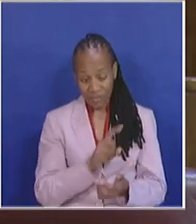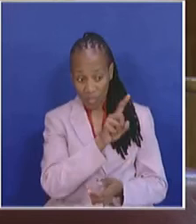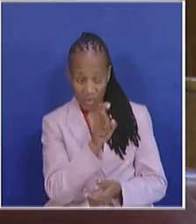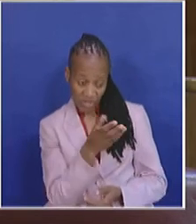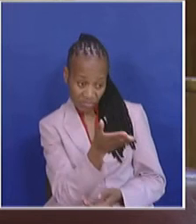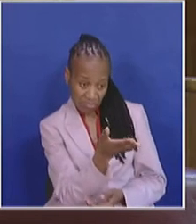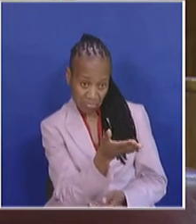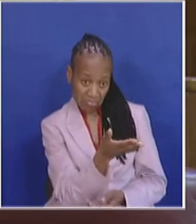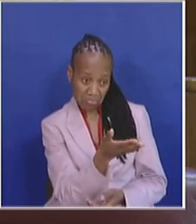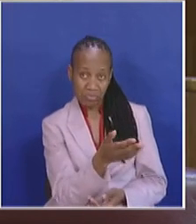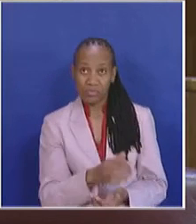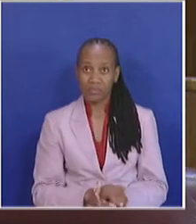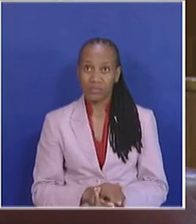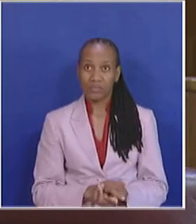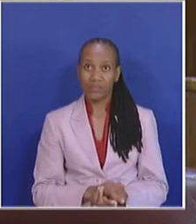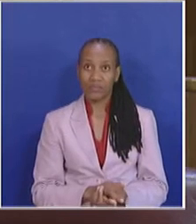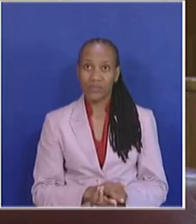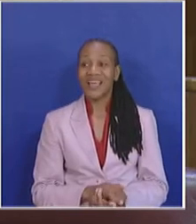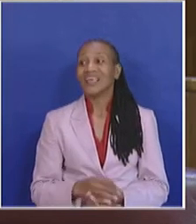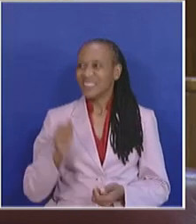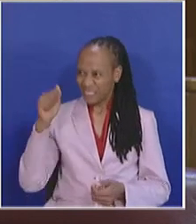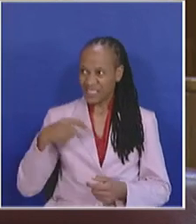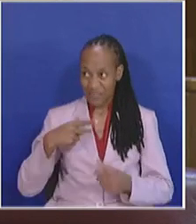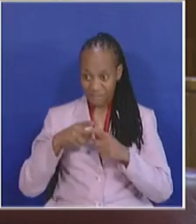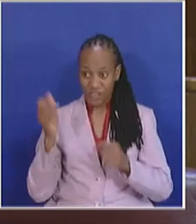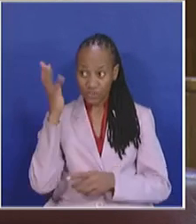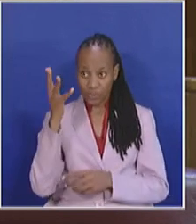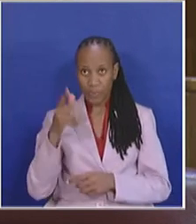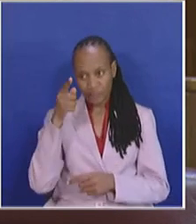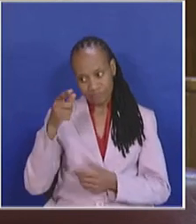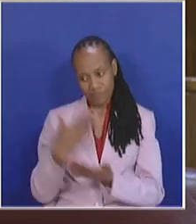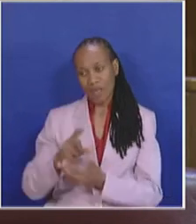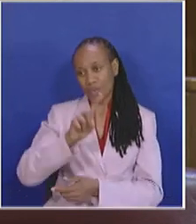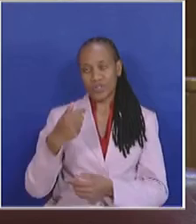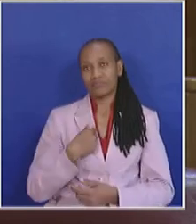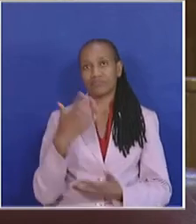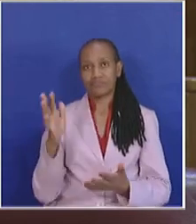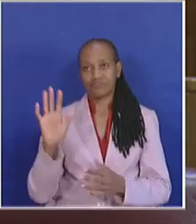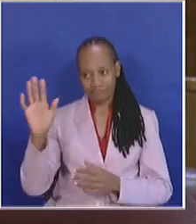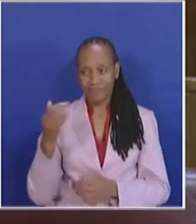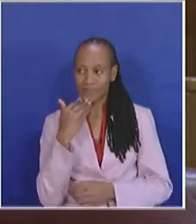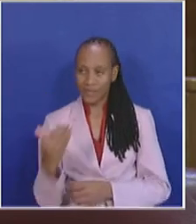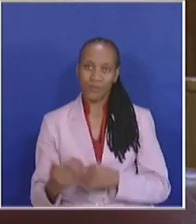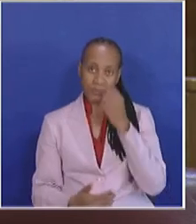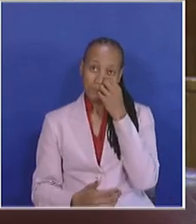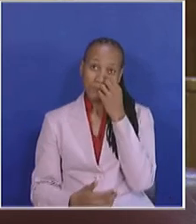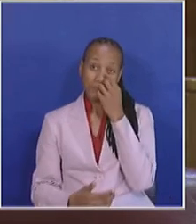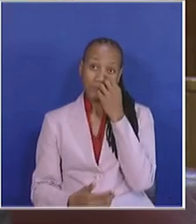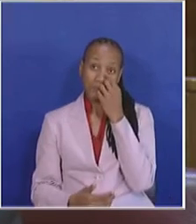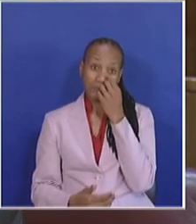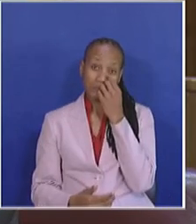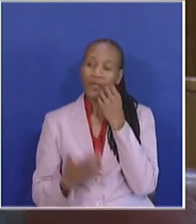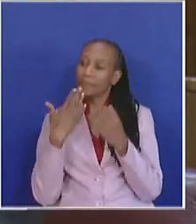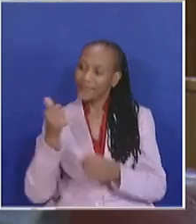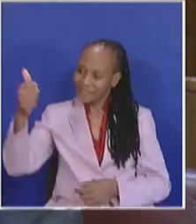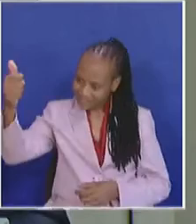to take a question? yes, at the end of my statement, Chair. At the end, Okay. my honorable member. Please take your